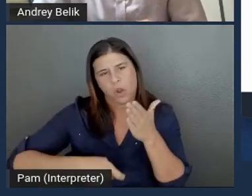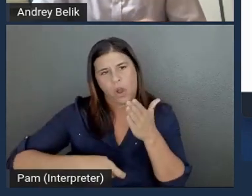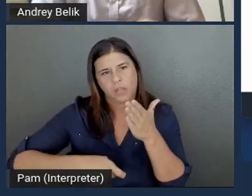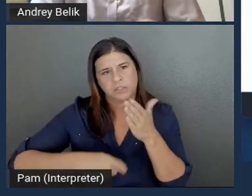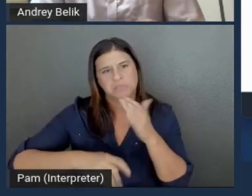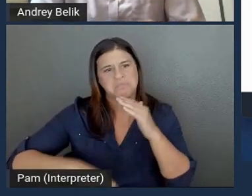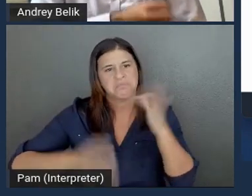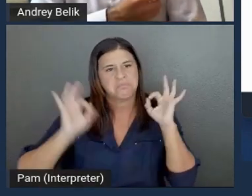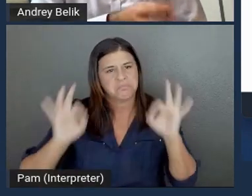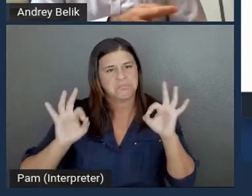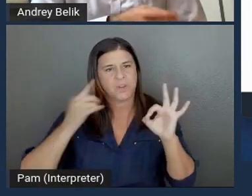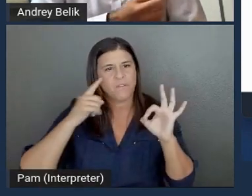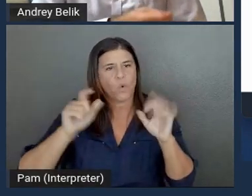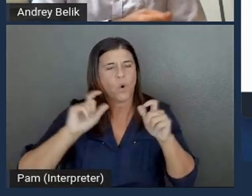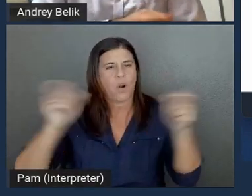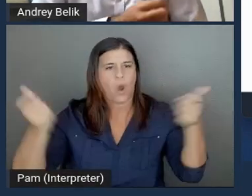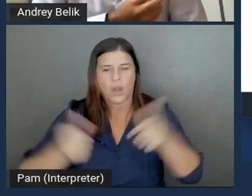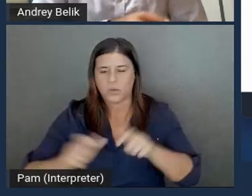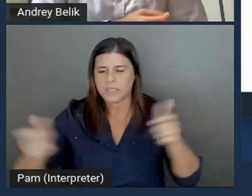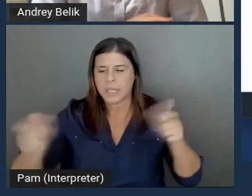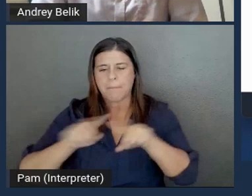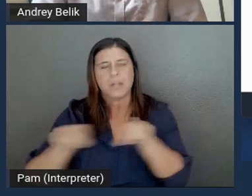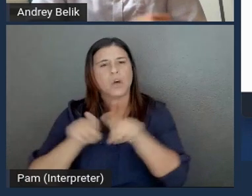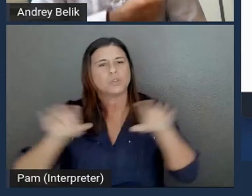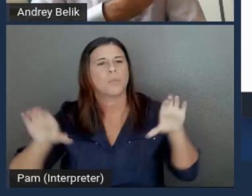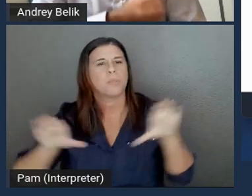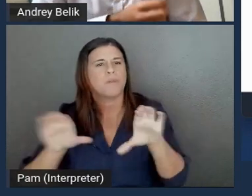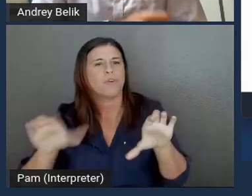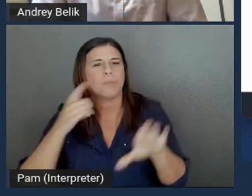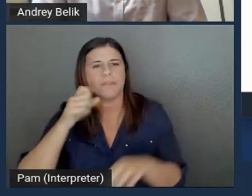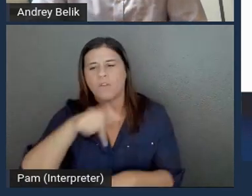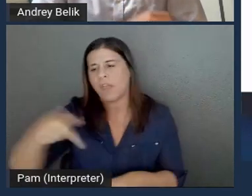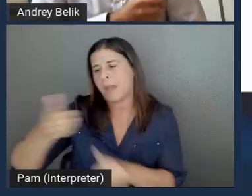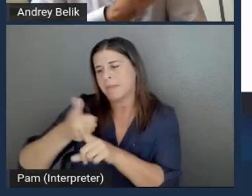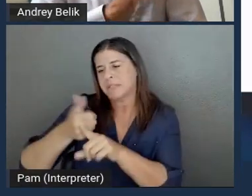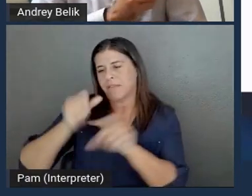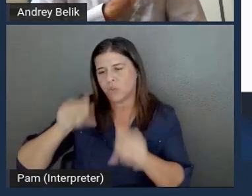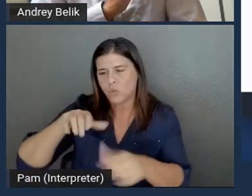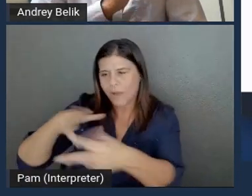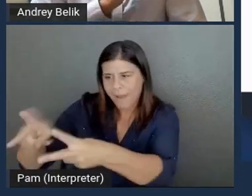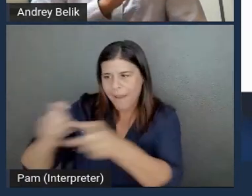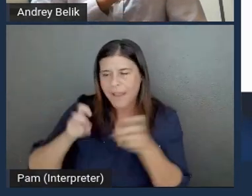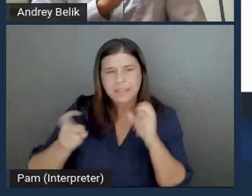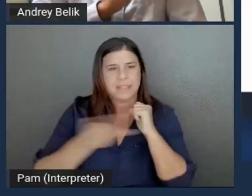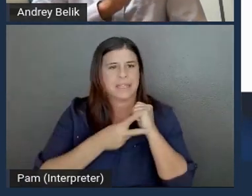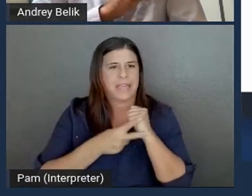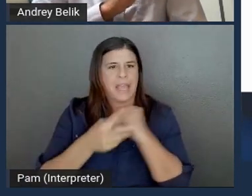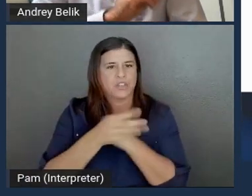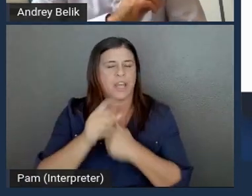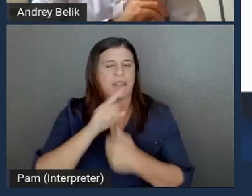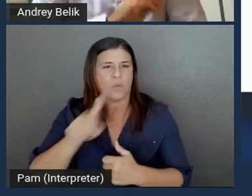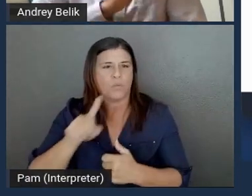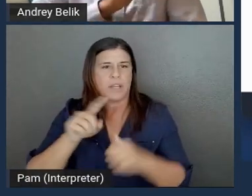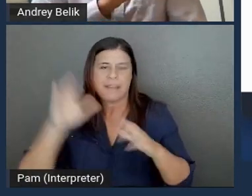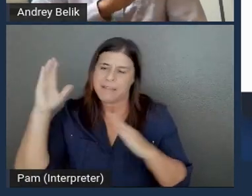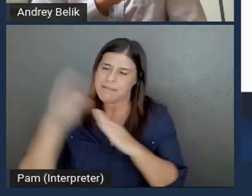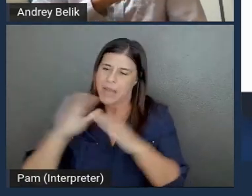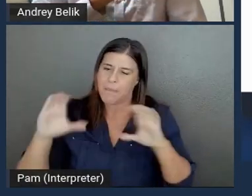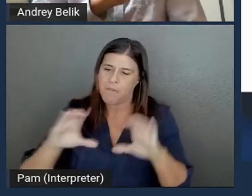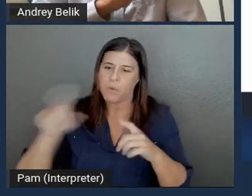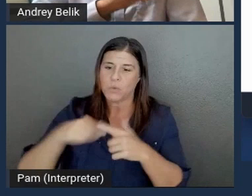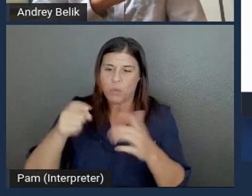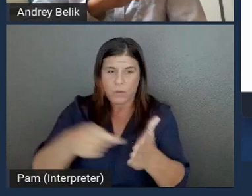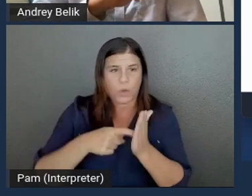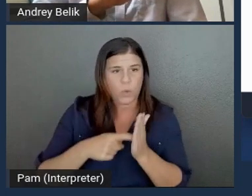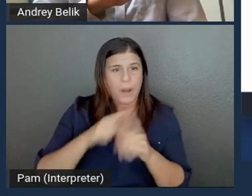optimized for the scaling, but it's also performance. The application can actually access that cache, and it will be kind of at the top performance when needed. Because at the end